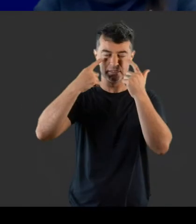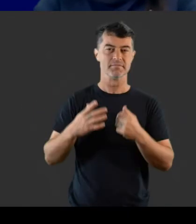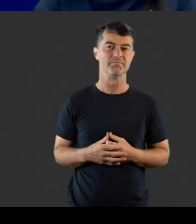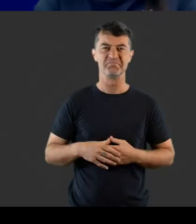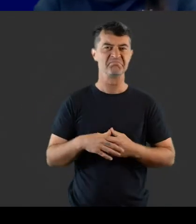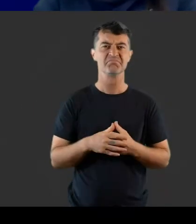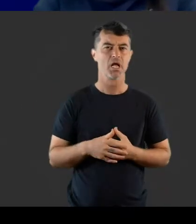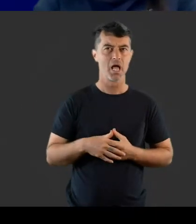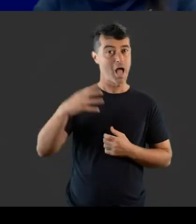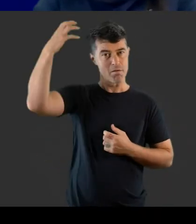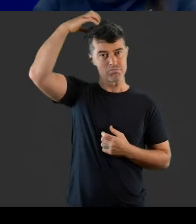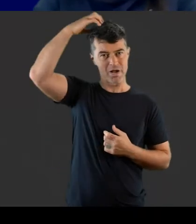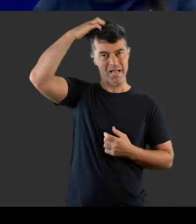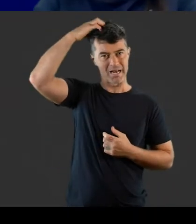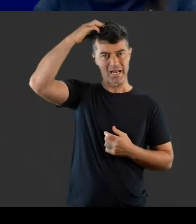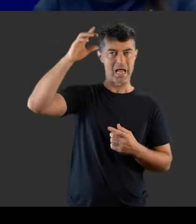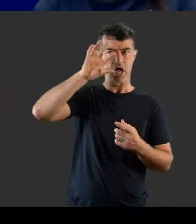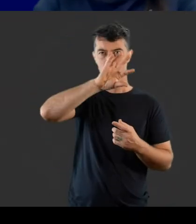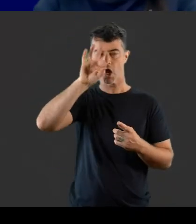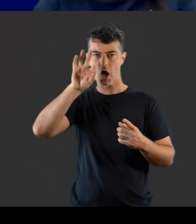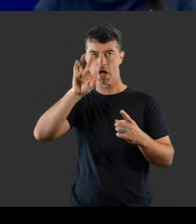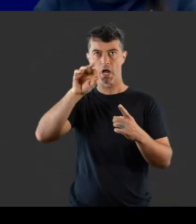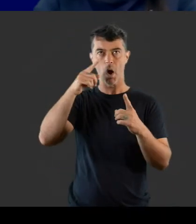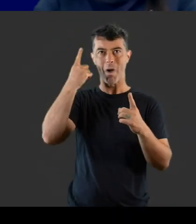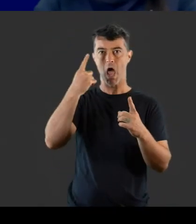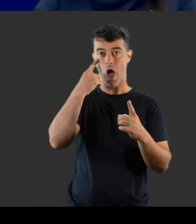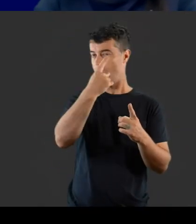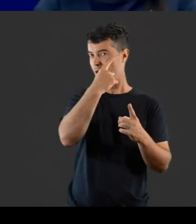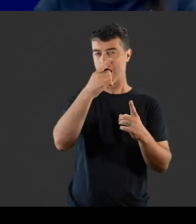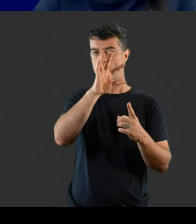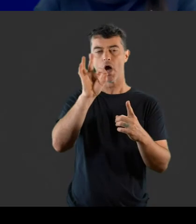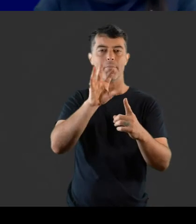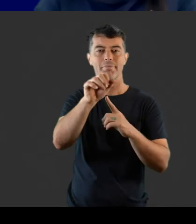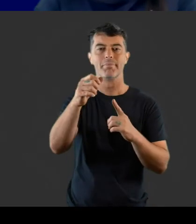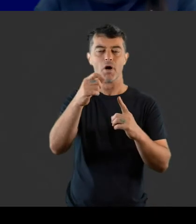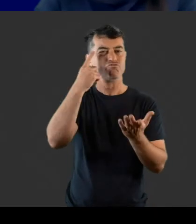together, and the brain does not recognize information from one eye.